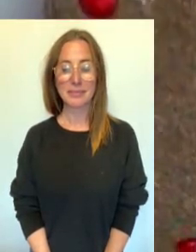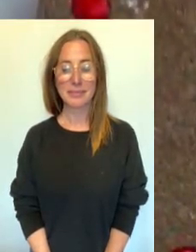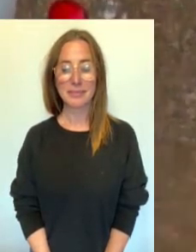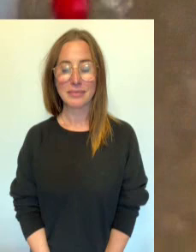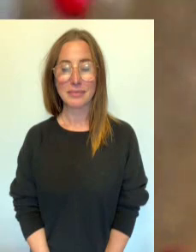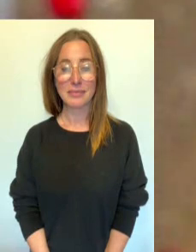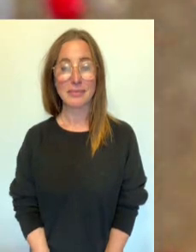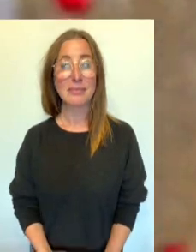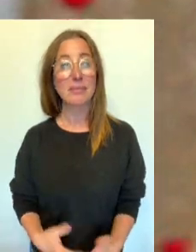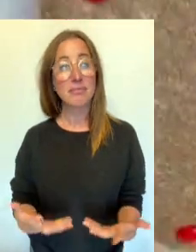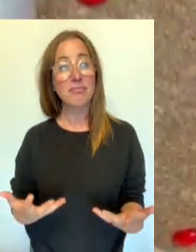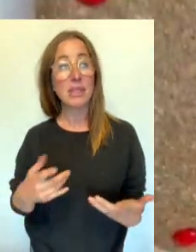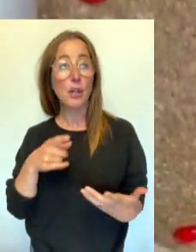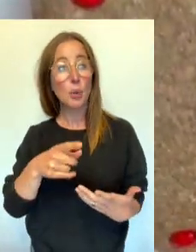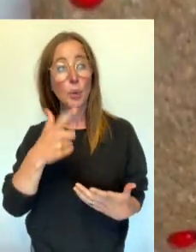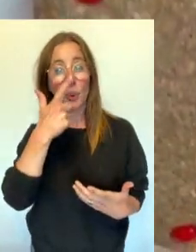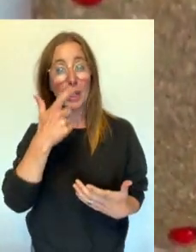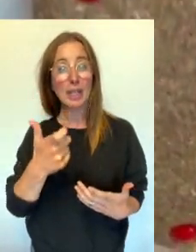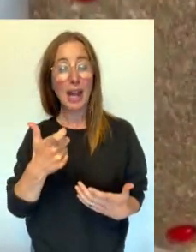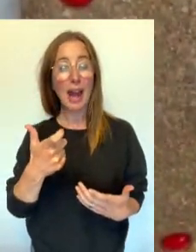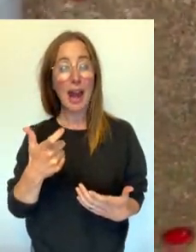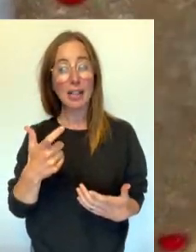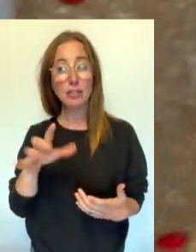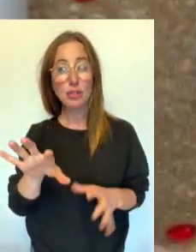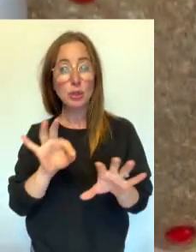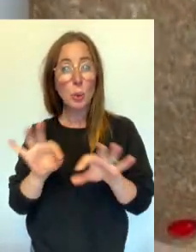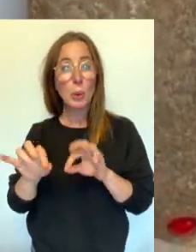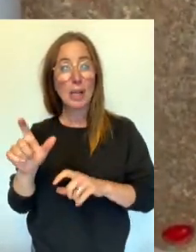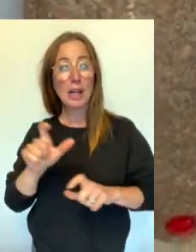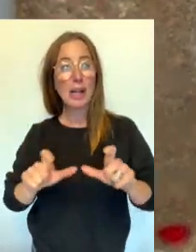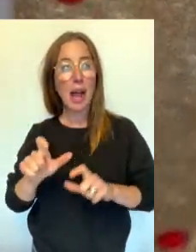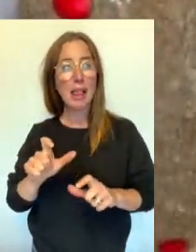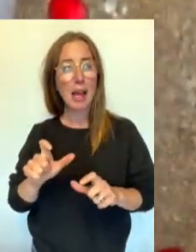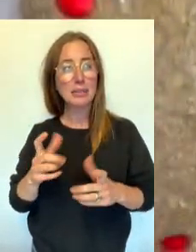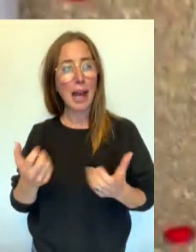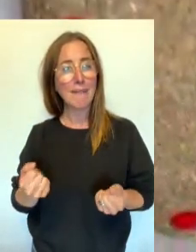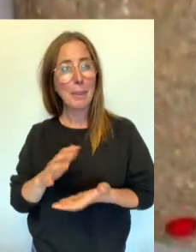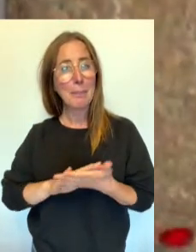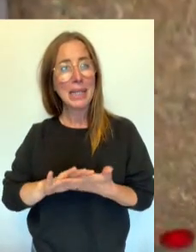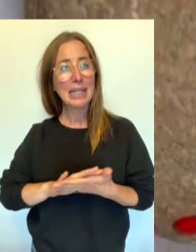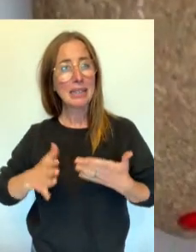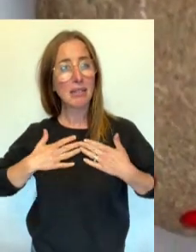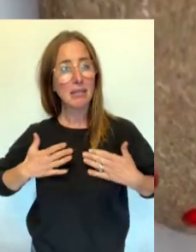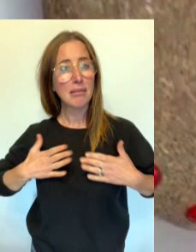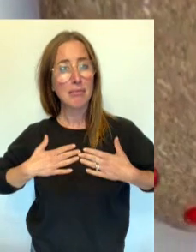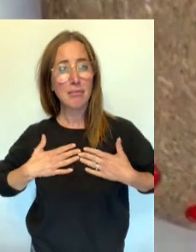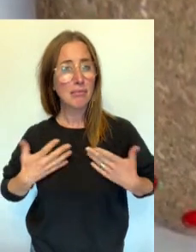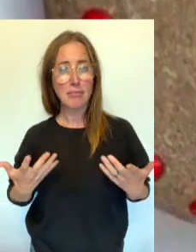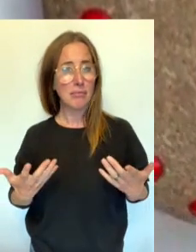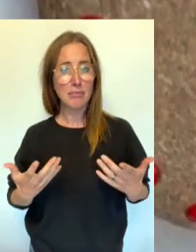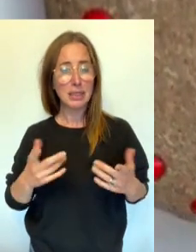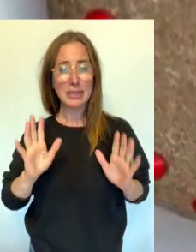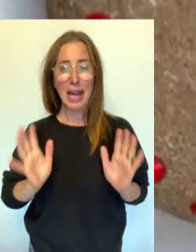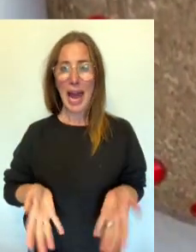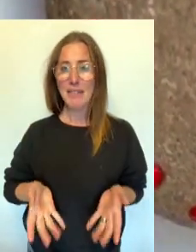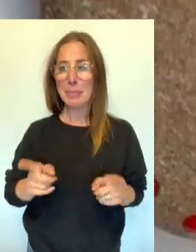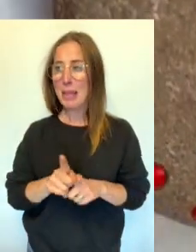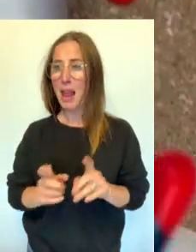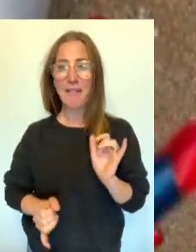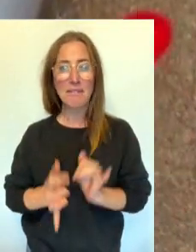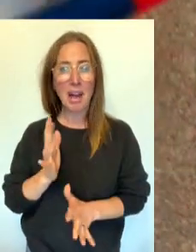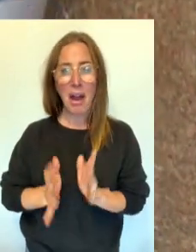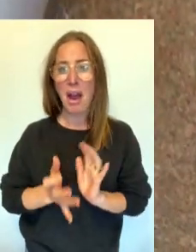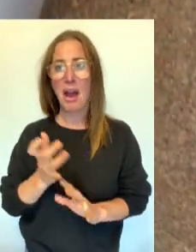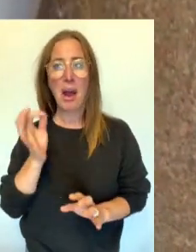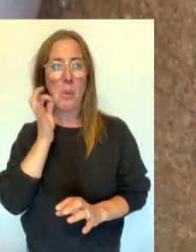And you can choose colours that you find significant for you. It doesn't have to be based around, you know, the colours of a watering hole or a fire.